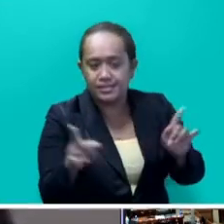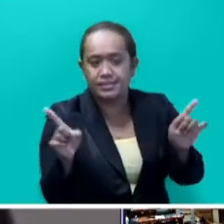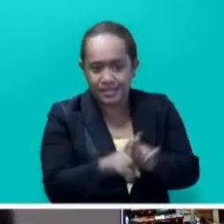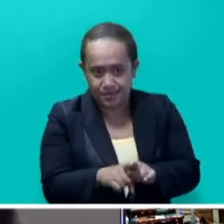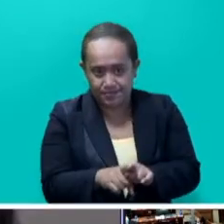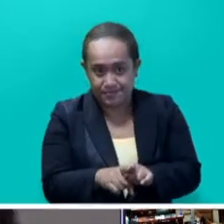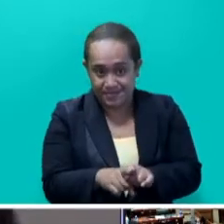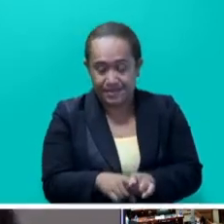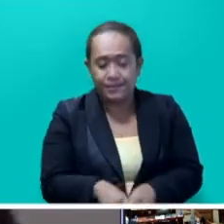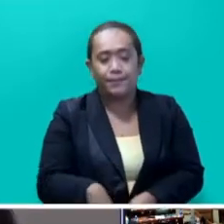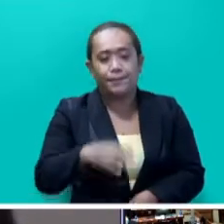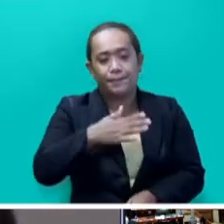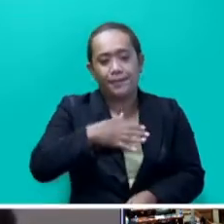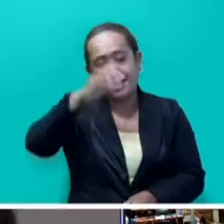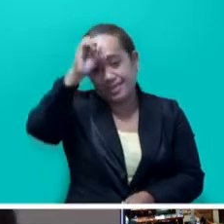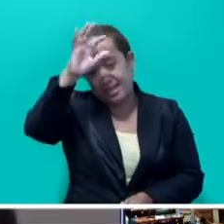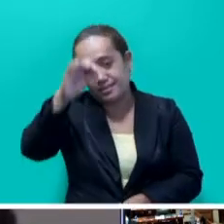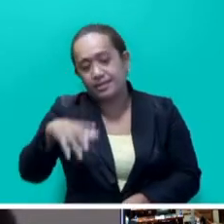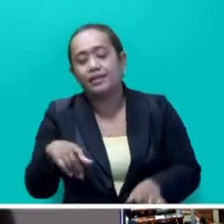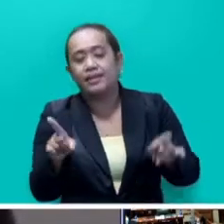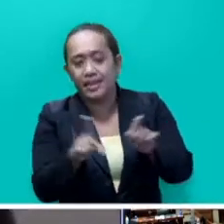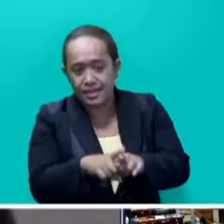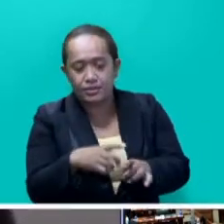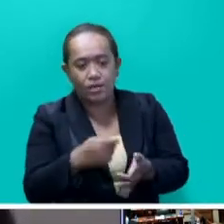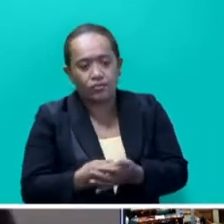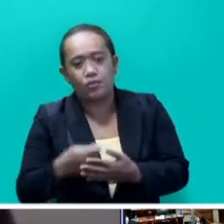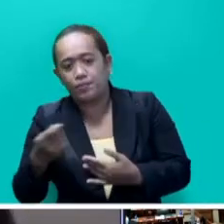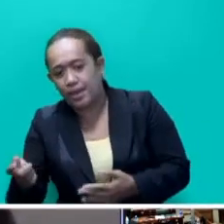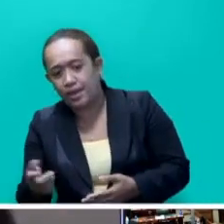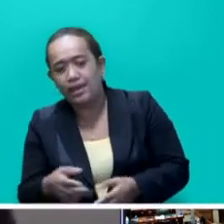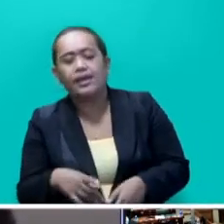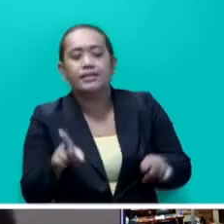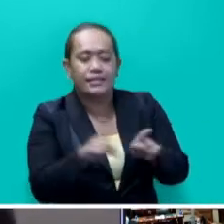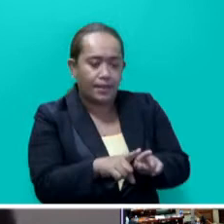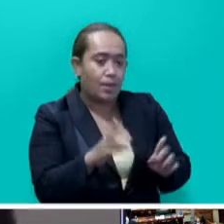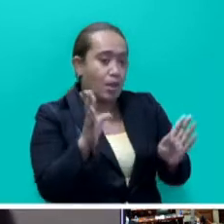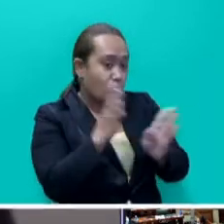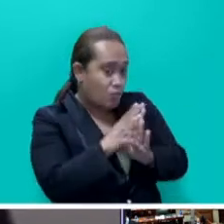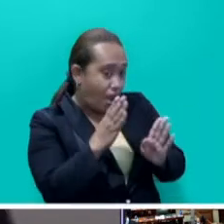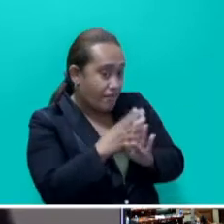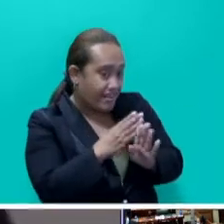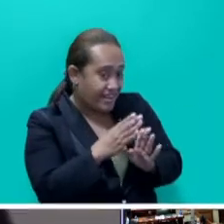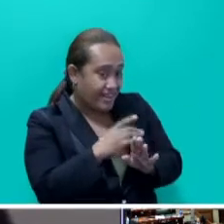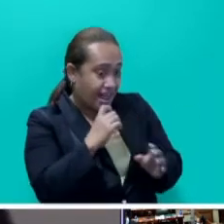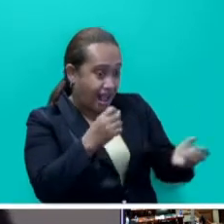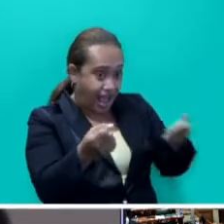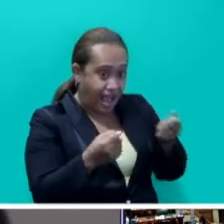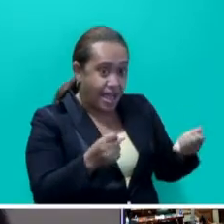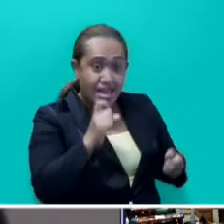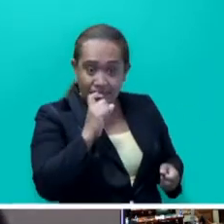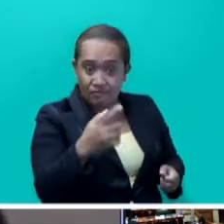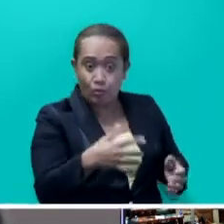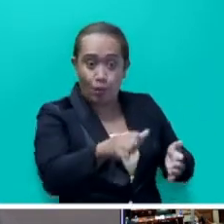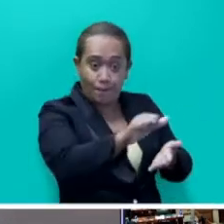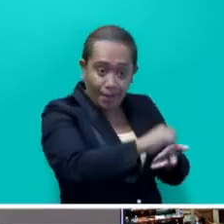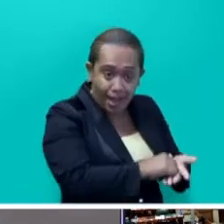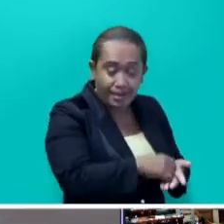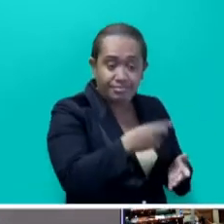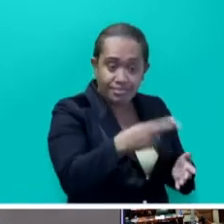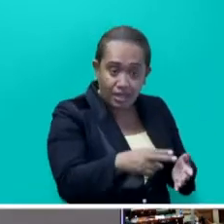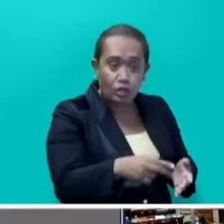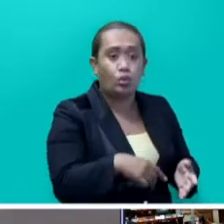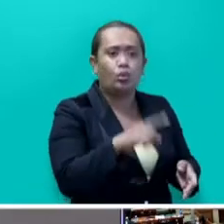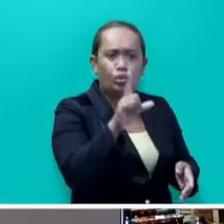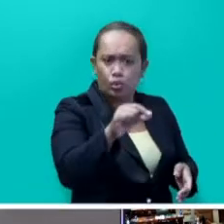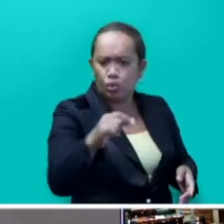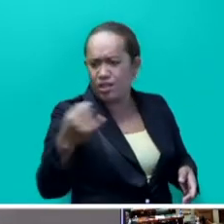is encumbered, they have mortgages to pay, but at the end of the day, you must be a compliant person, just like every other citizen should be. Mr.